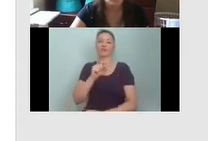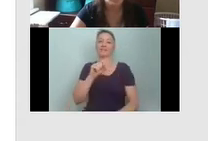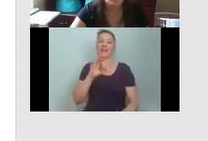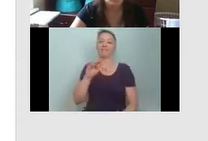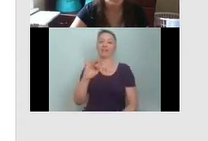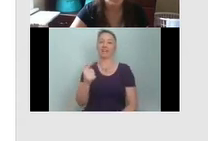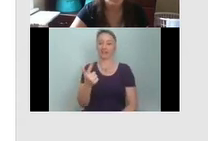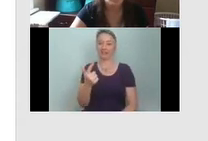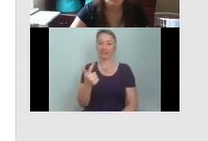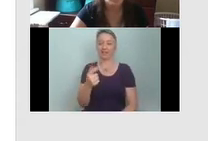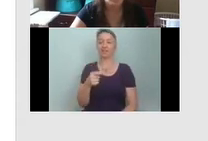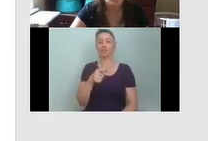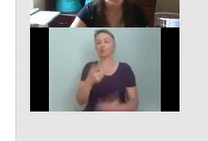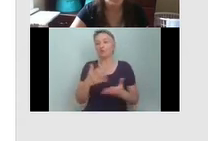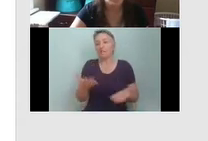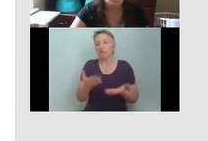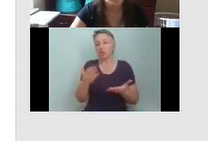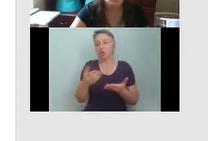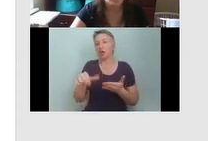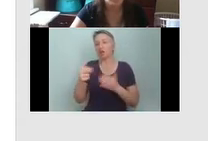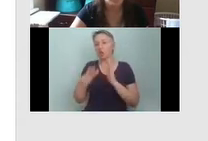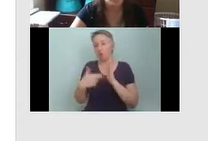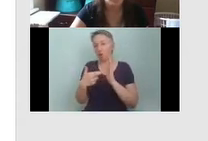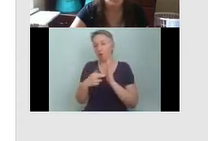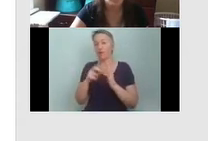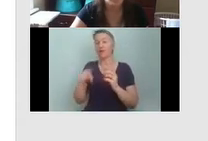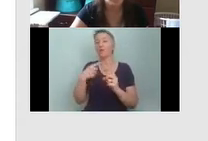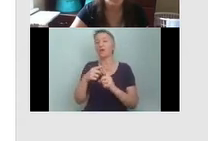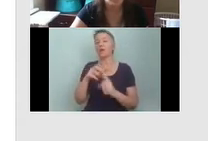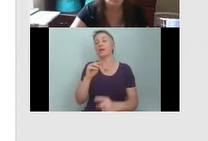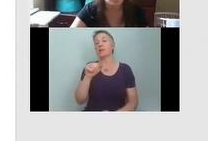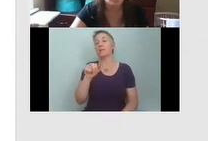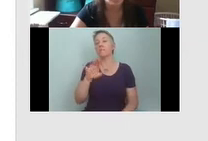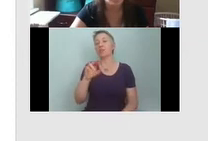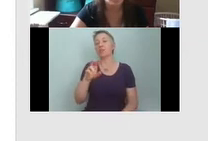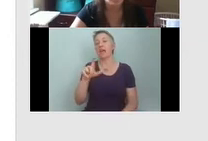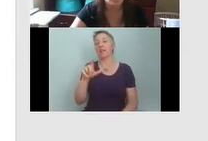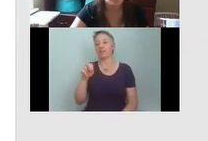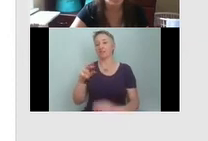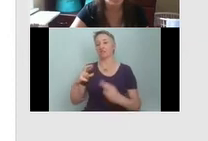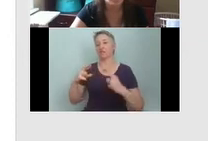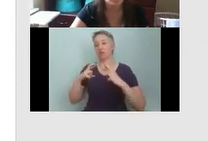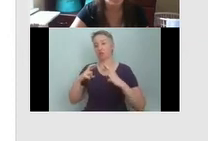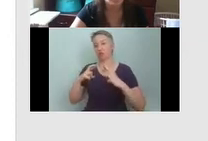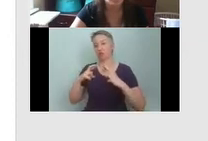another capacity when Mary Ellen Manelis retired. So she took that role.